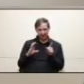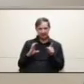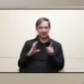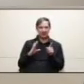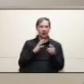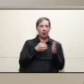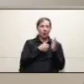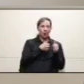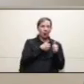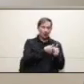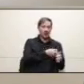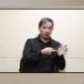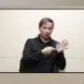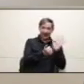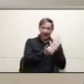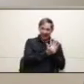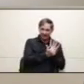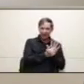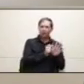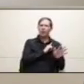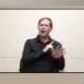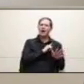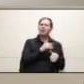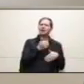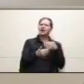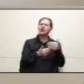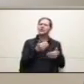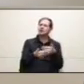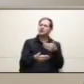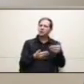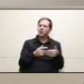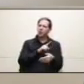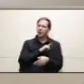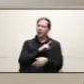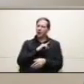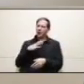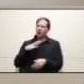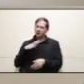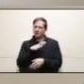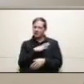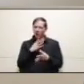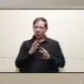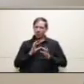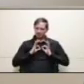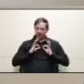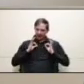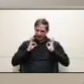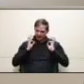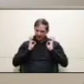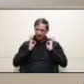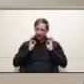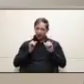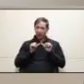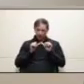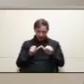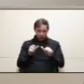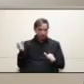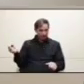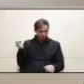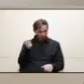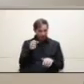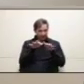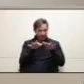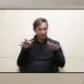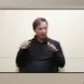Act. Why would they continue, or why would the council and or the mayor continue to appoint those people